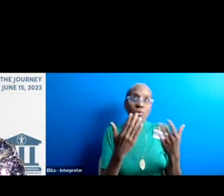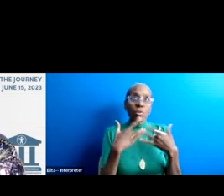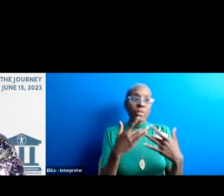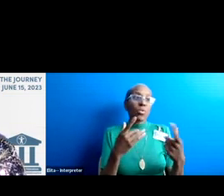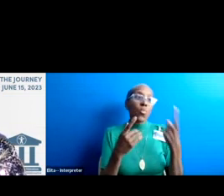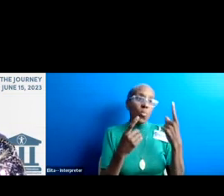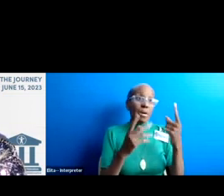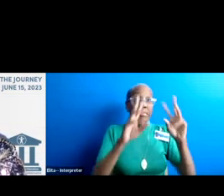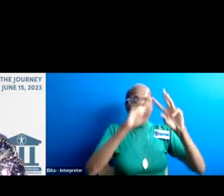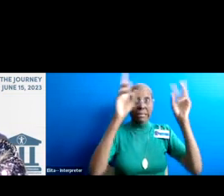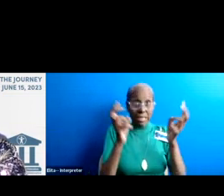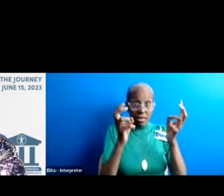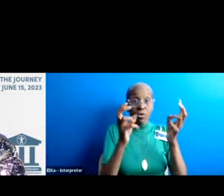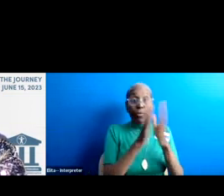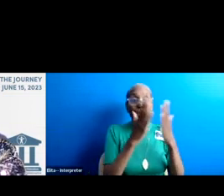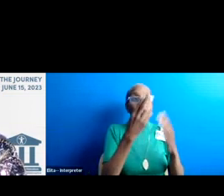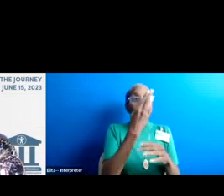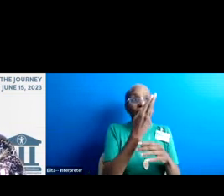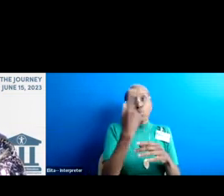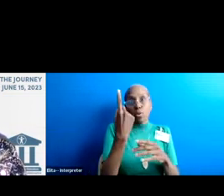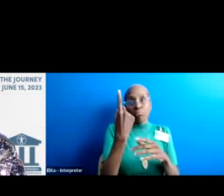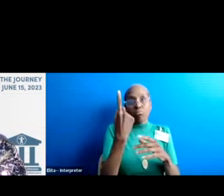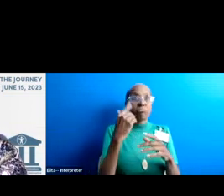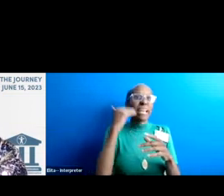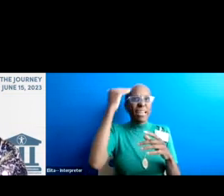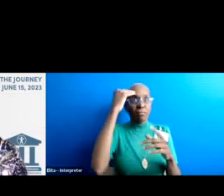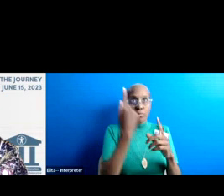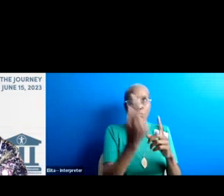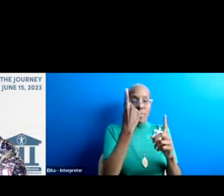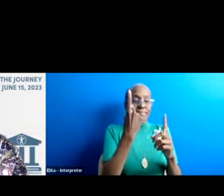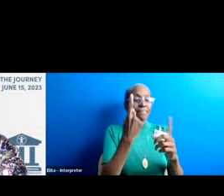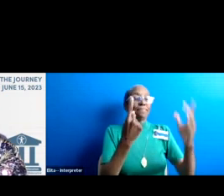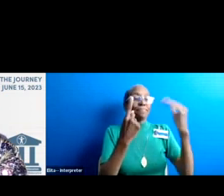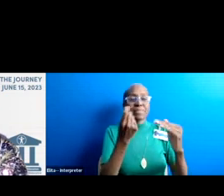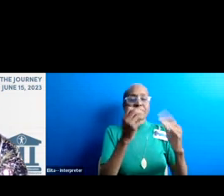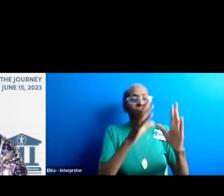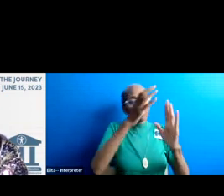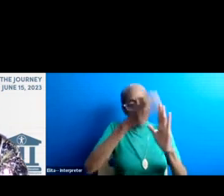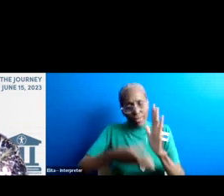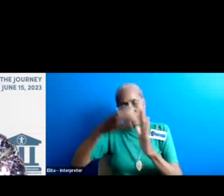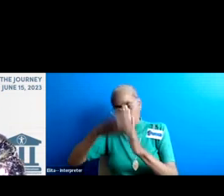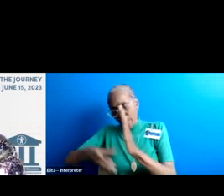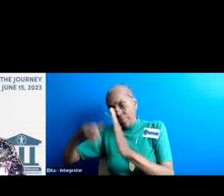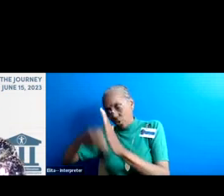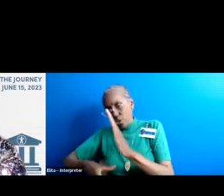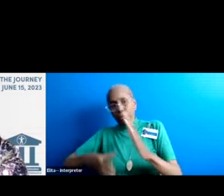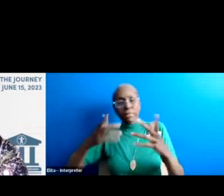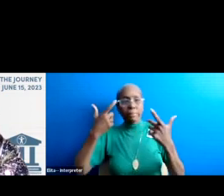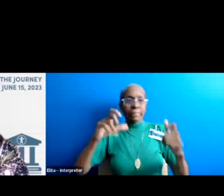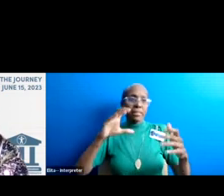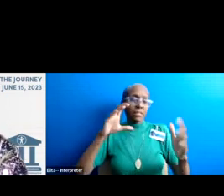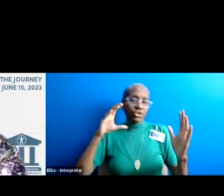one title of your book, which is your H1. So there's your title, but then you have lots of chapters, main